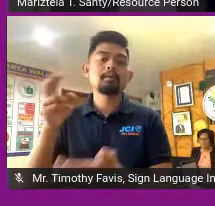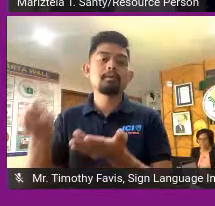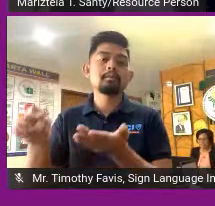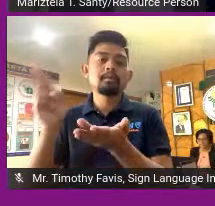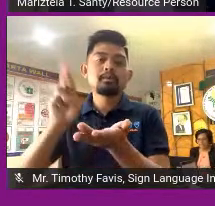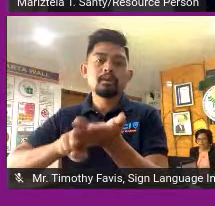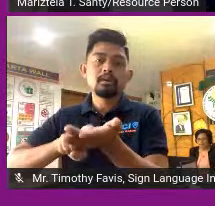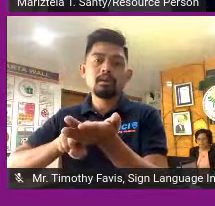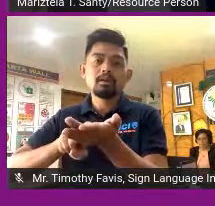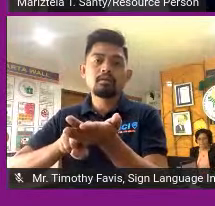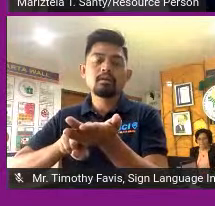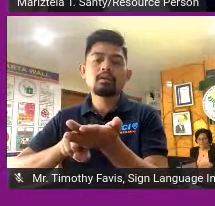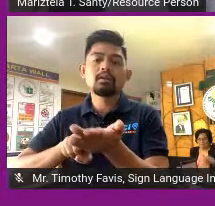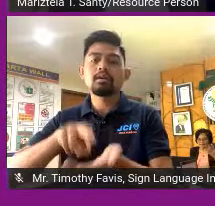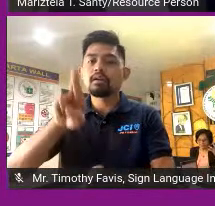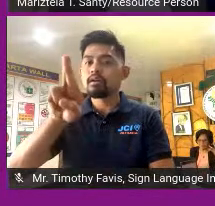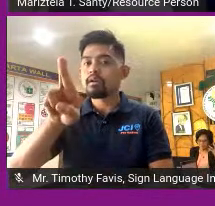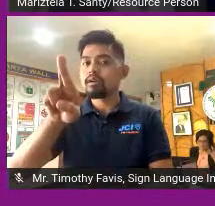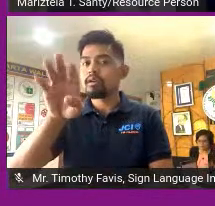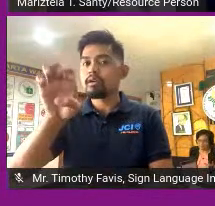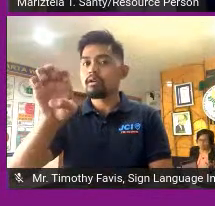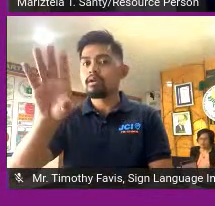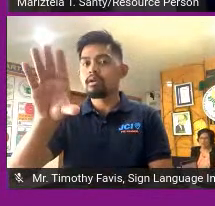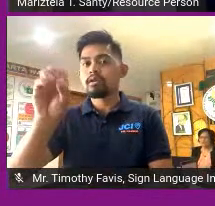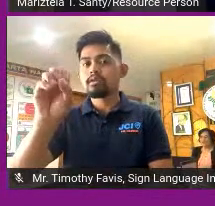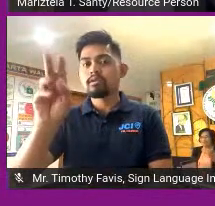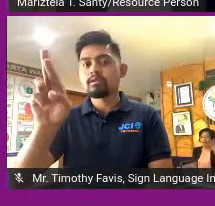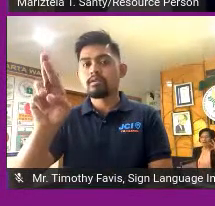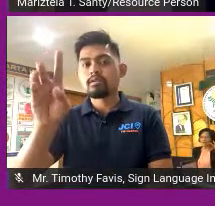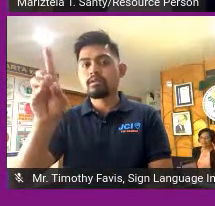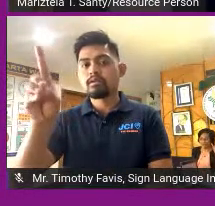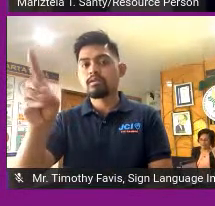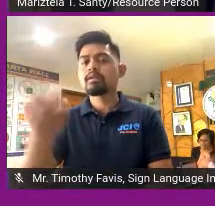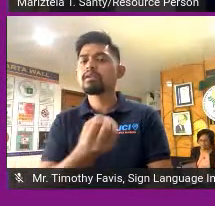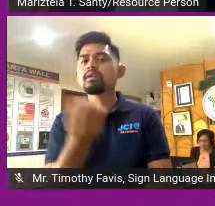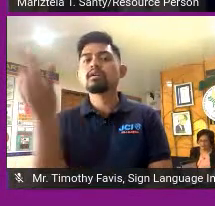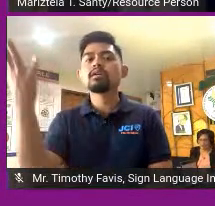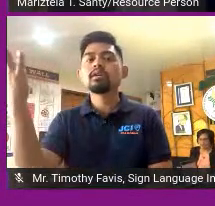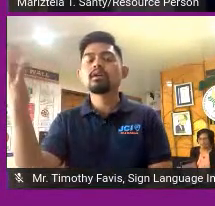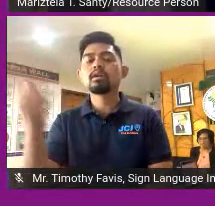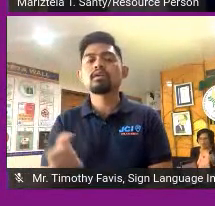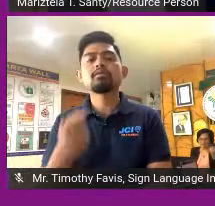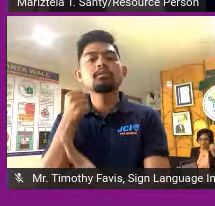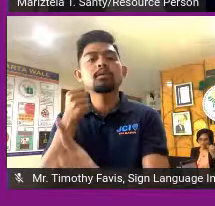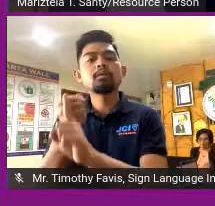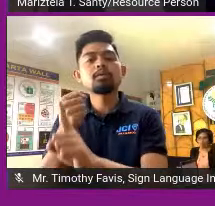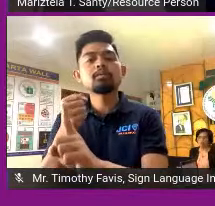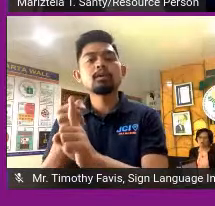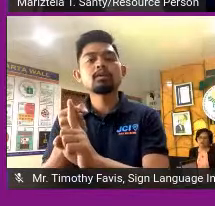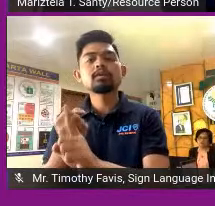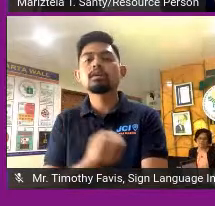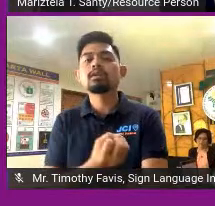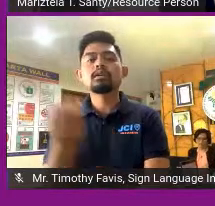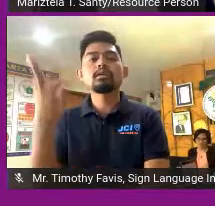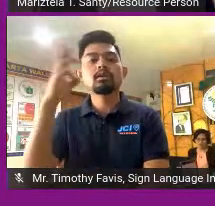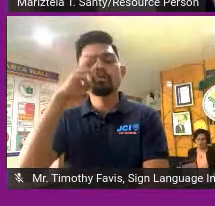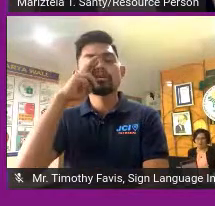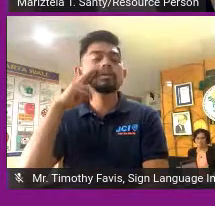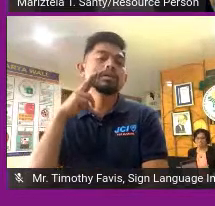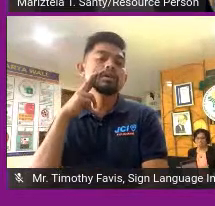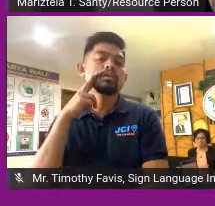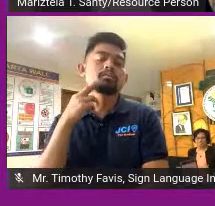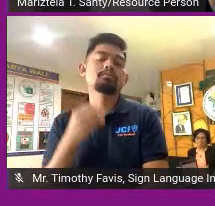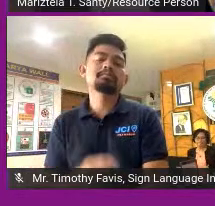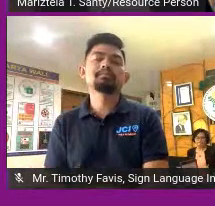ba? Ilan ba sa domestic violence, ilan ba ang nababatter, ilan ba ang binubugbog dyan ng mga